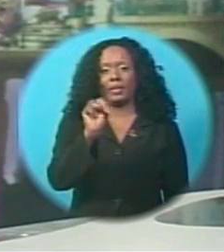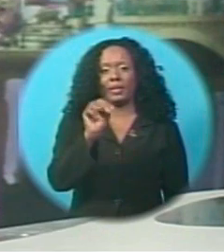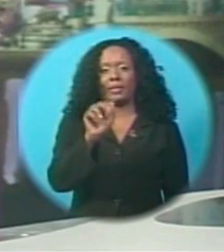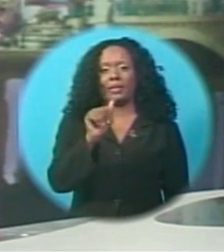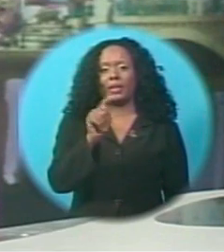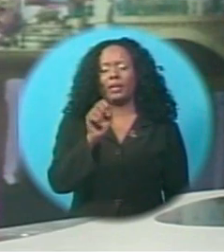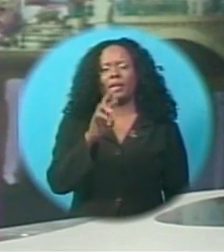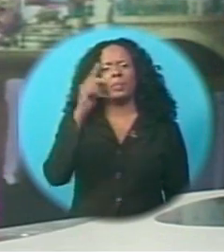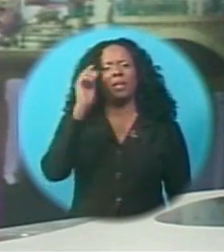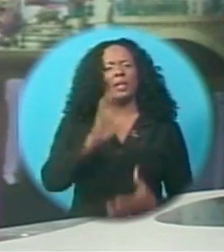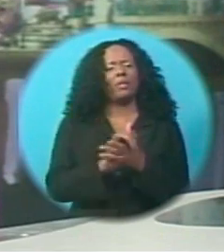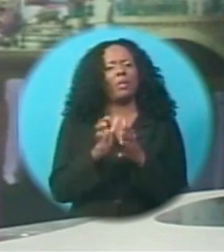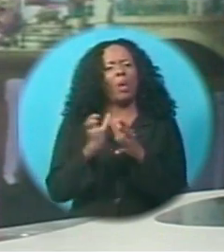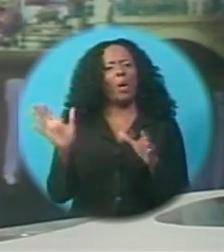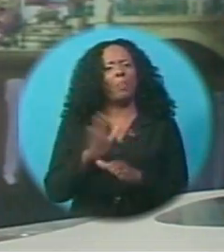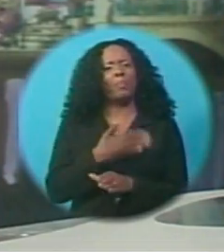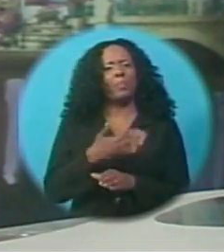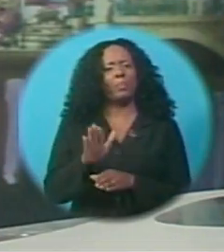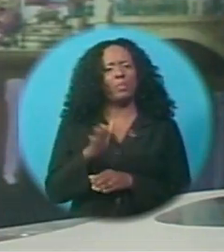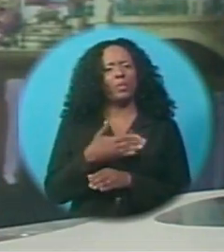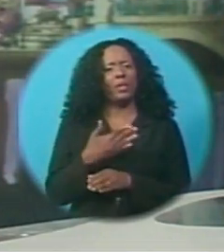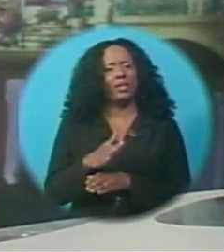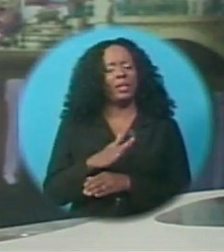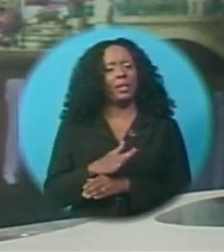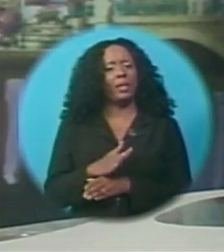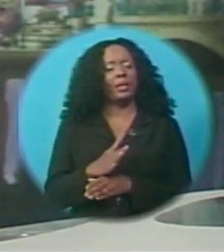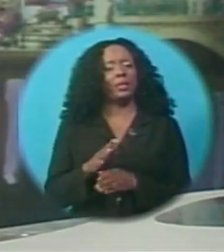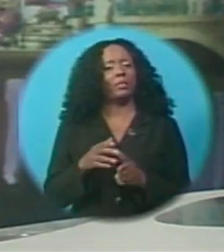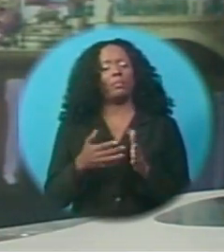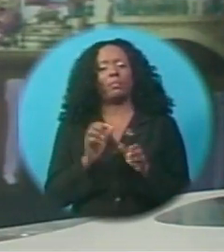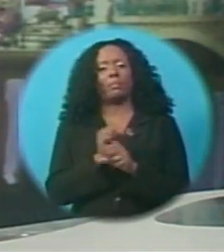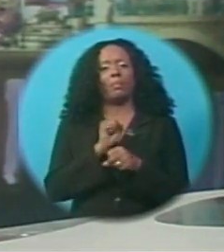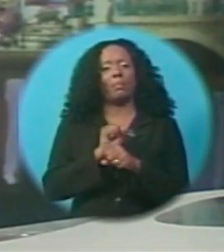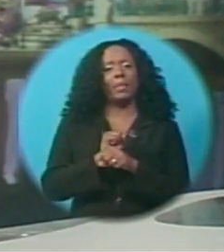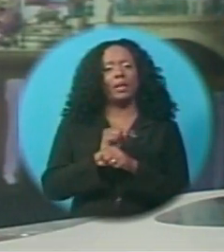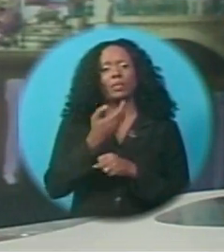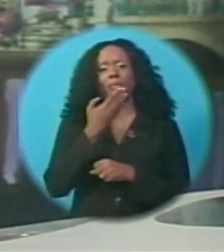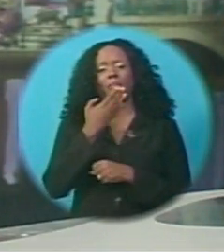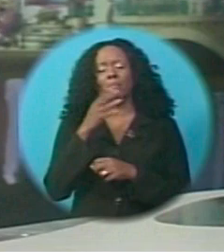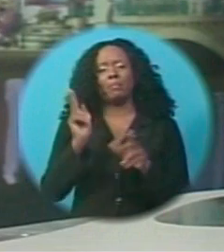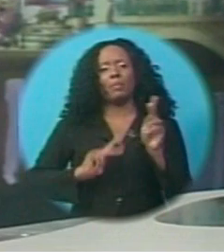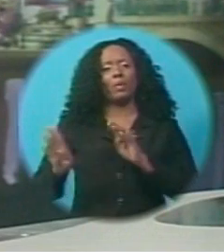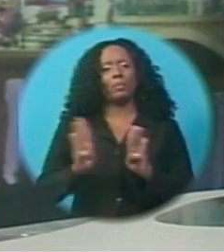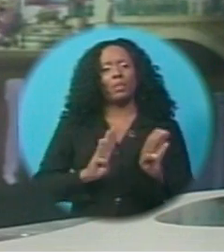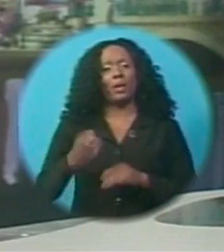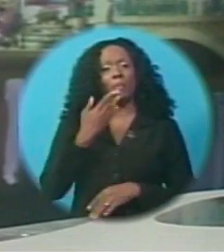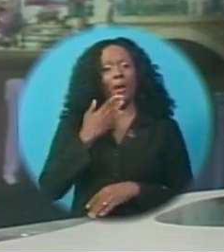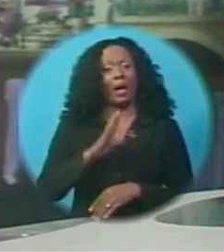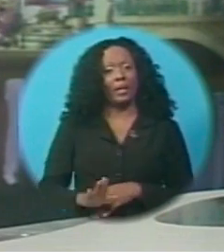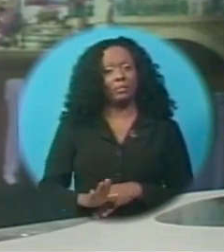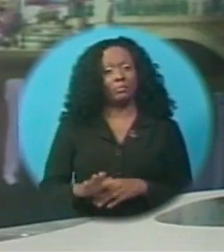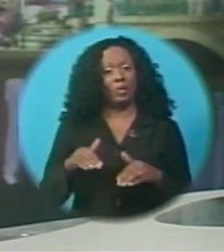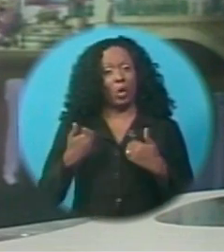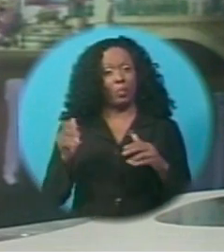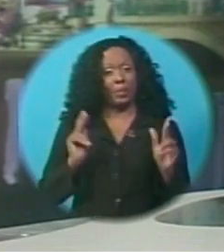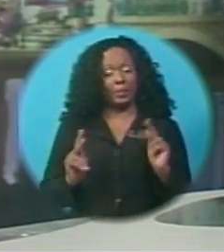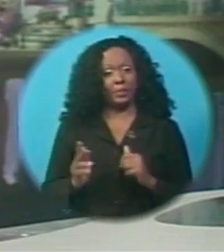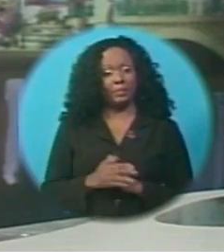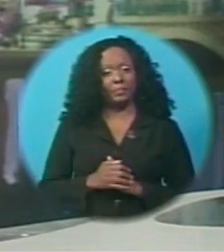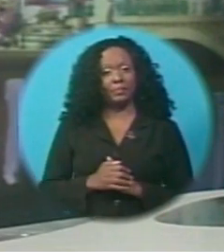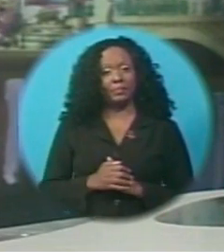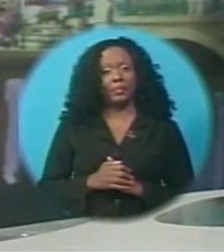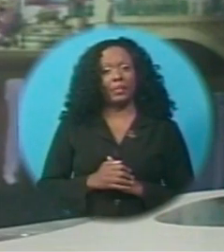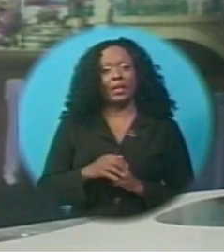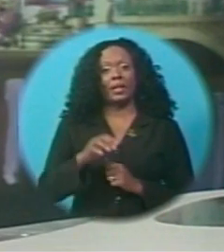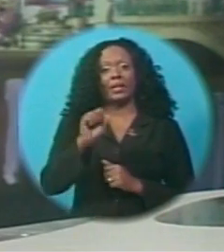soccer practice. Whether you're a working mom, you having a bad day? It could not get any worse. What? A stay-at-home mom, To the right, your other right. Let's play a